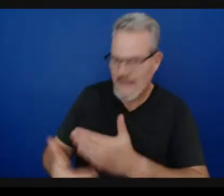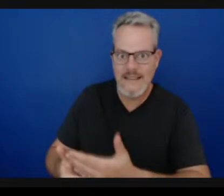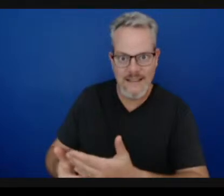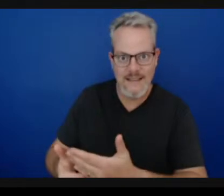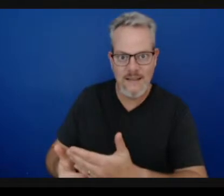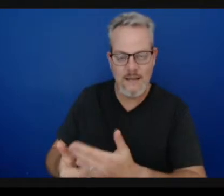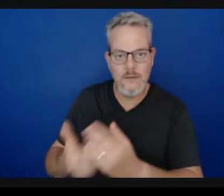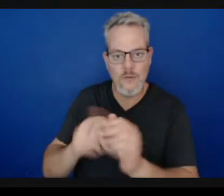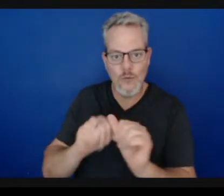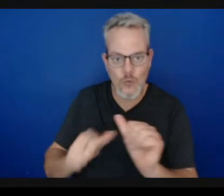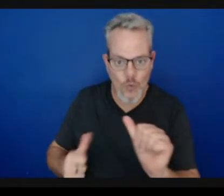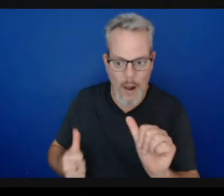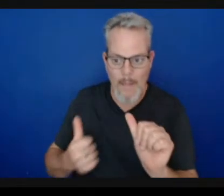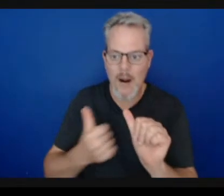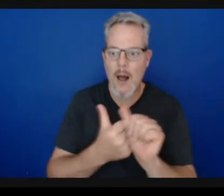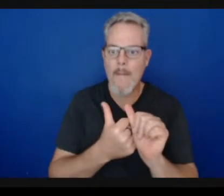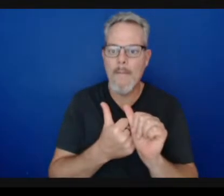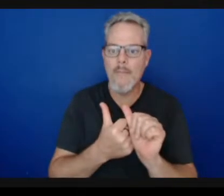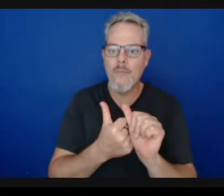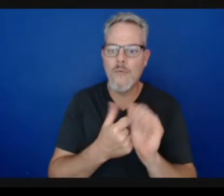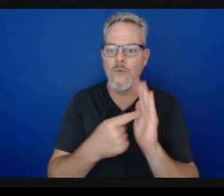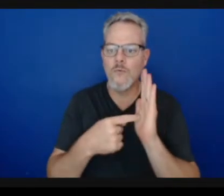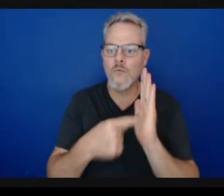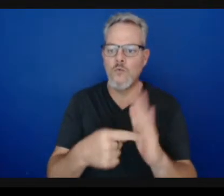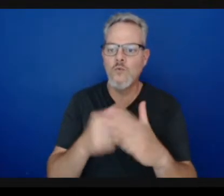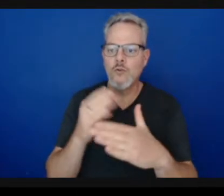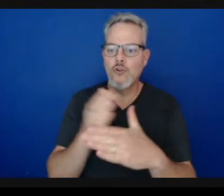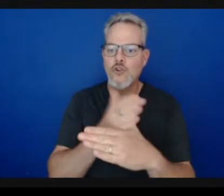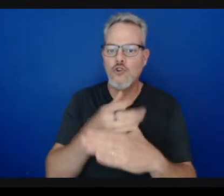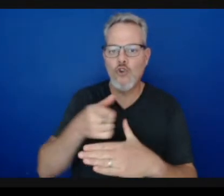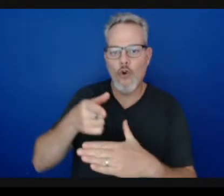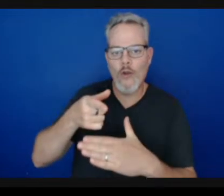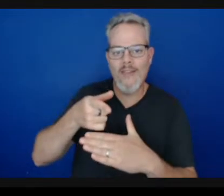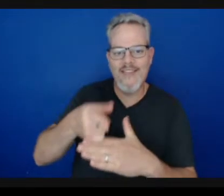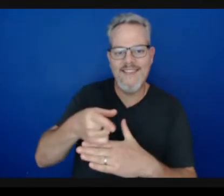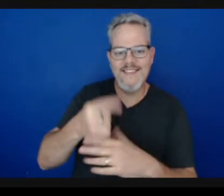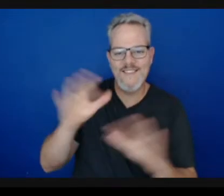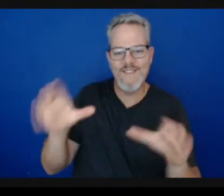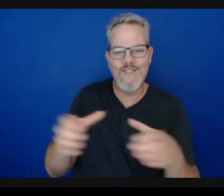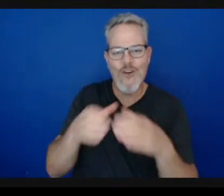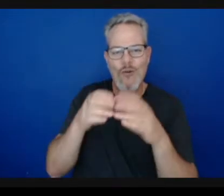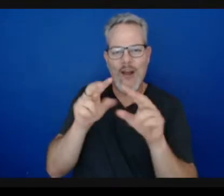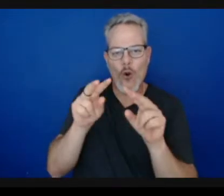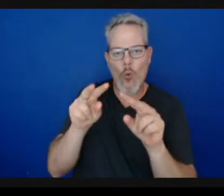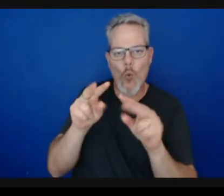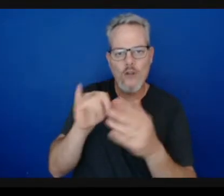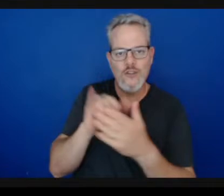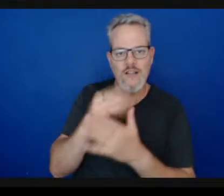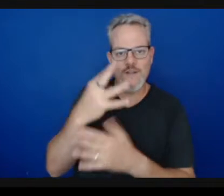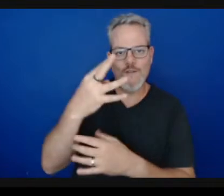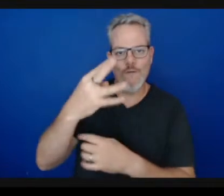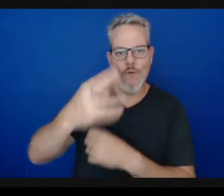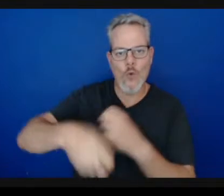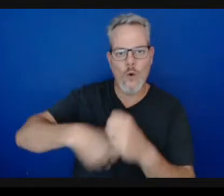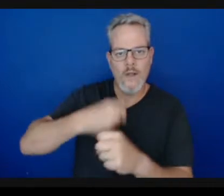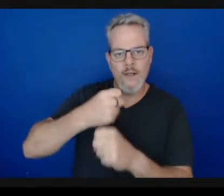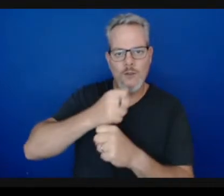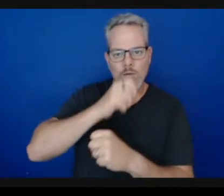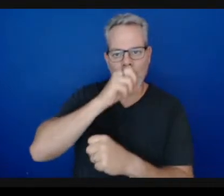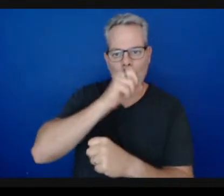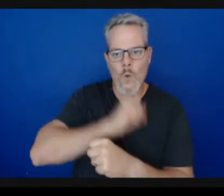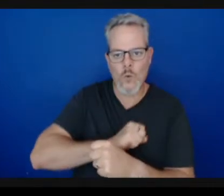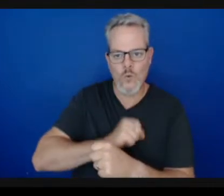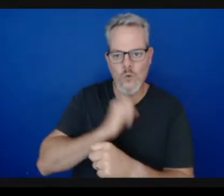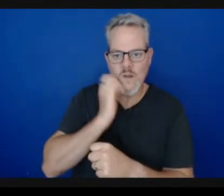up, we can share this volcano watch, which is actually 4 years old now, but marked